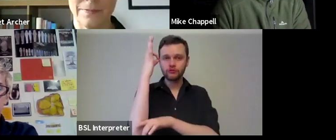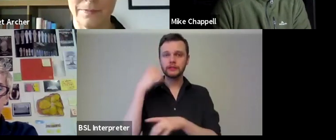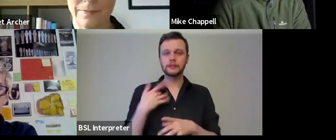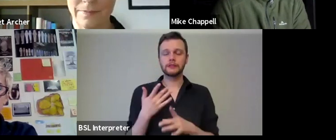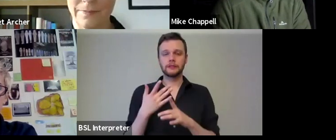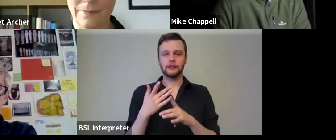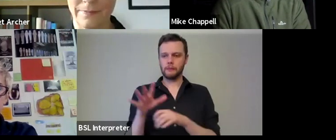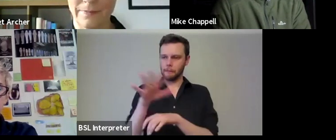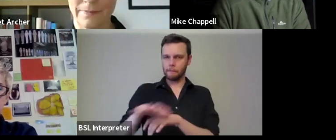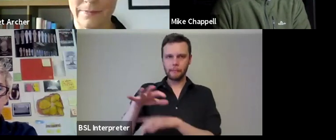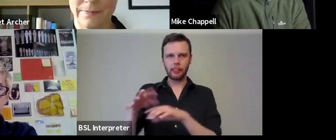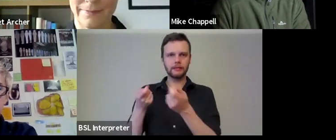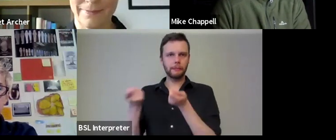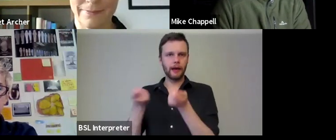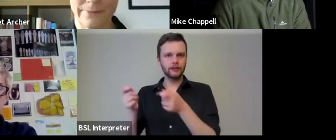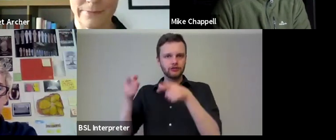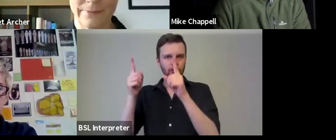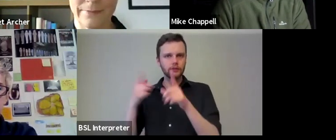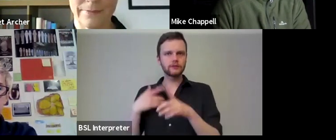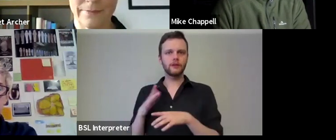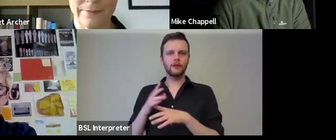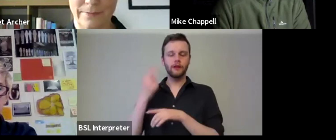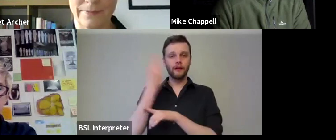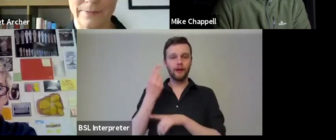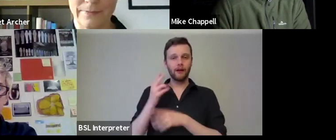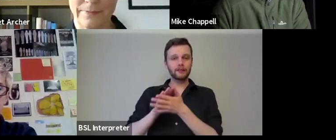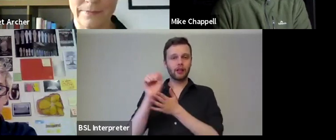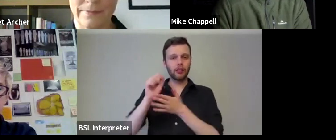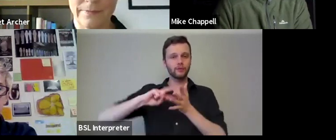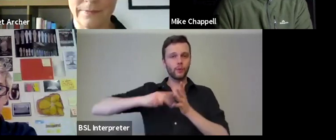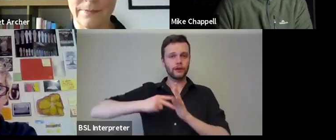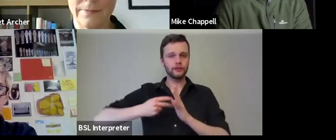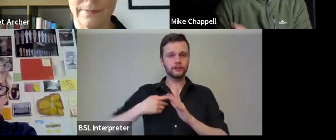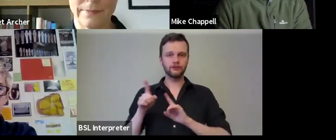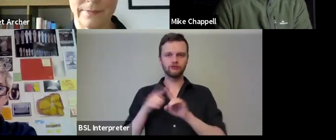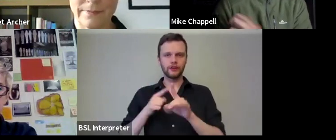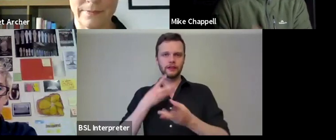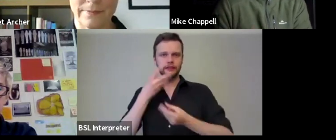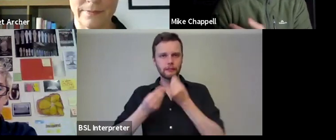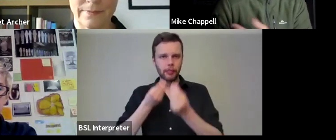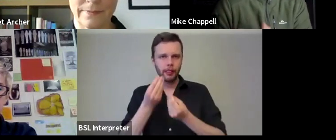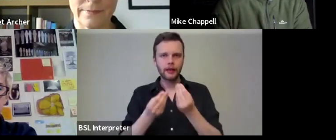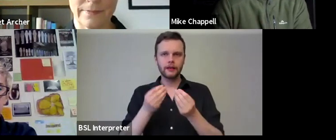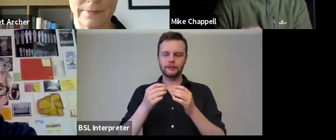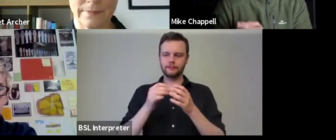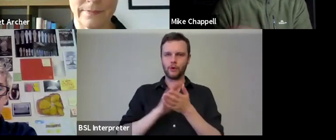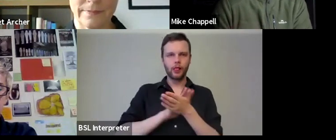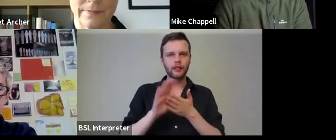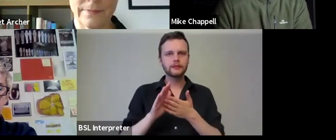place managers, we work with arts and cultural organisations to explain the holistic, the social, the